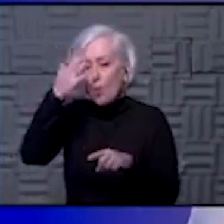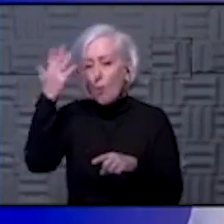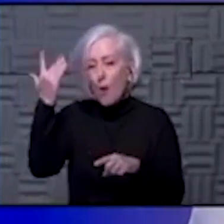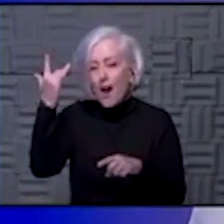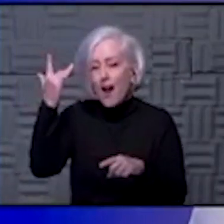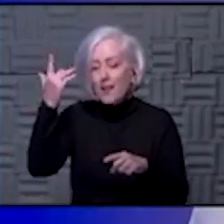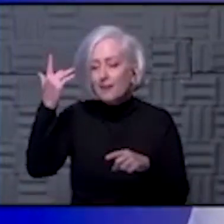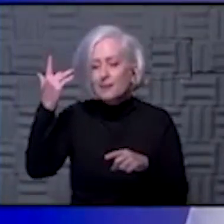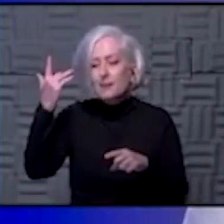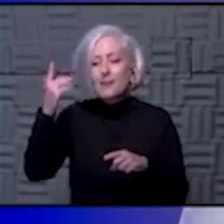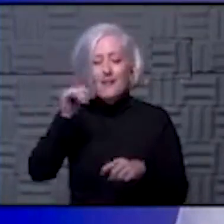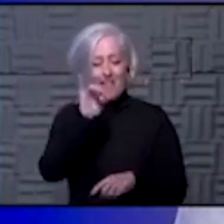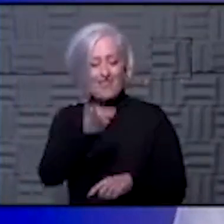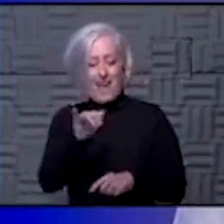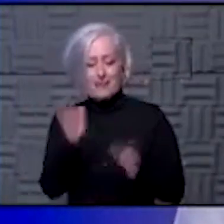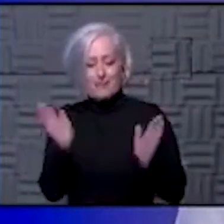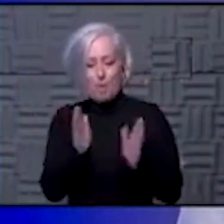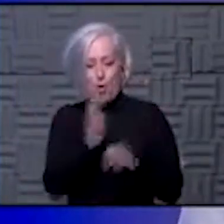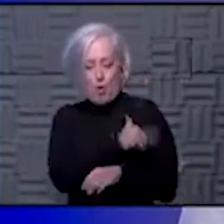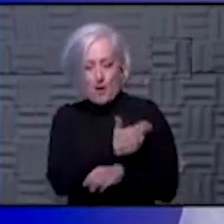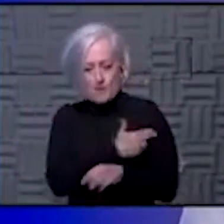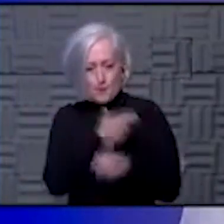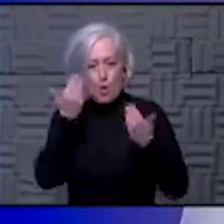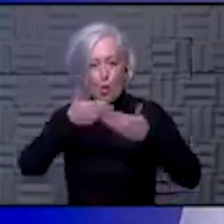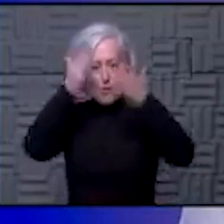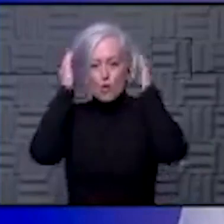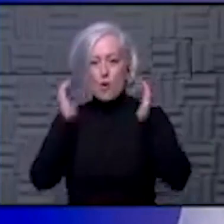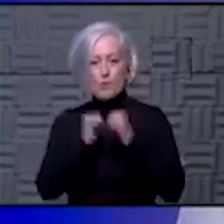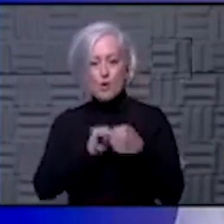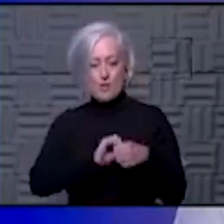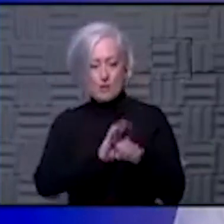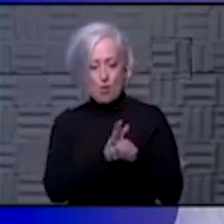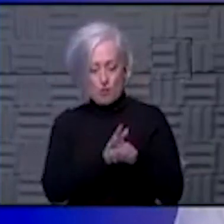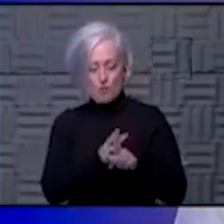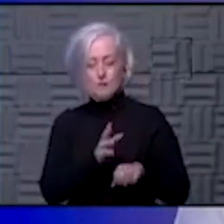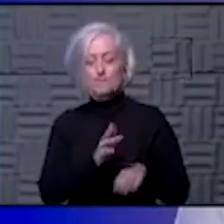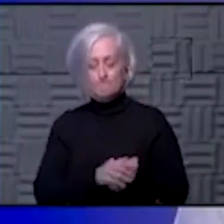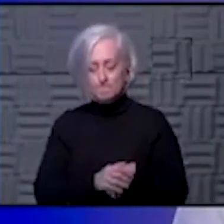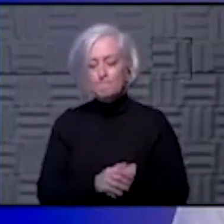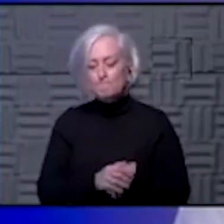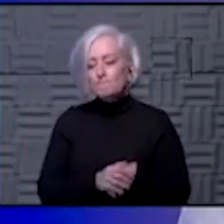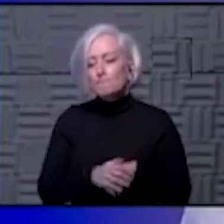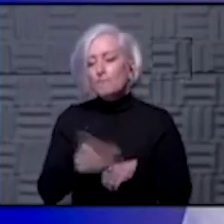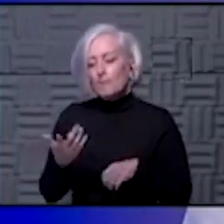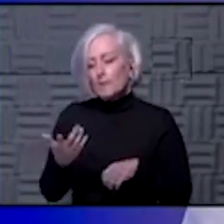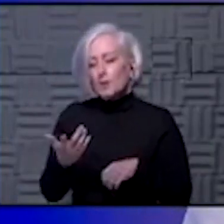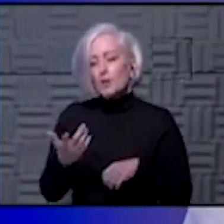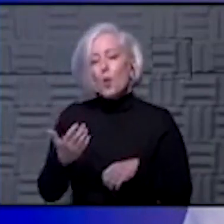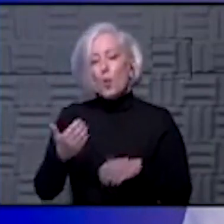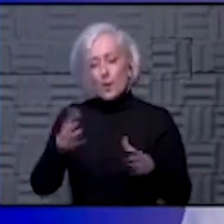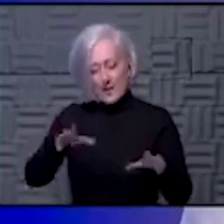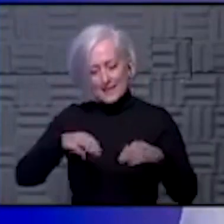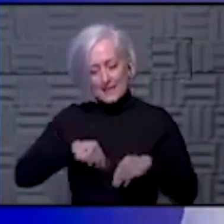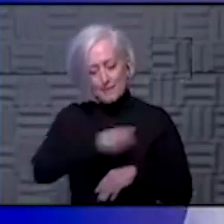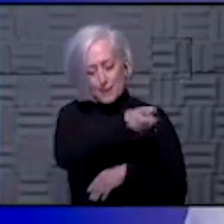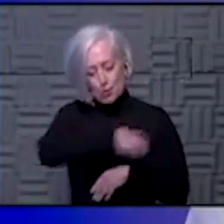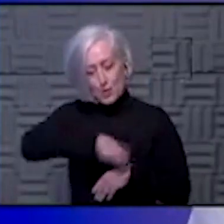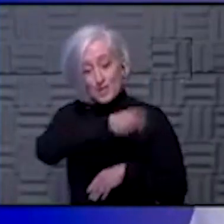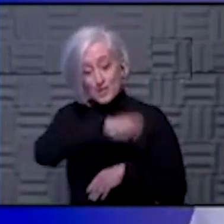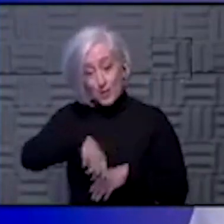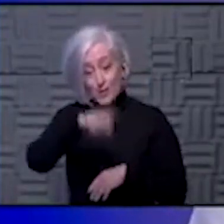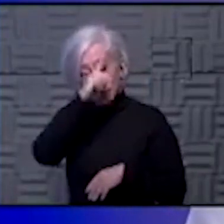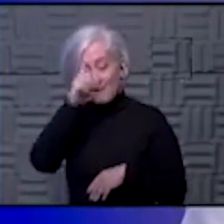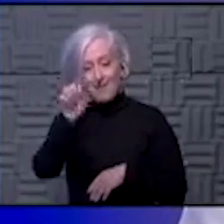overwhelmed with COVID patients. So we are also getting transfers, just as you said, for things other than COVID because there is no room at those other